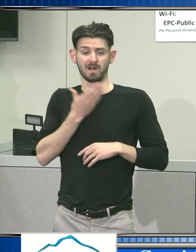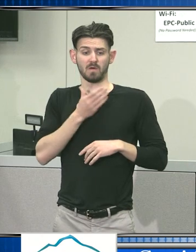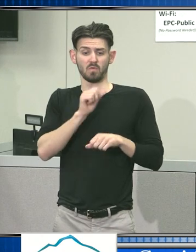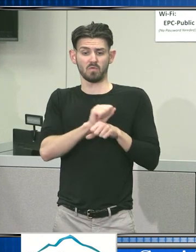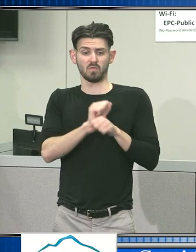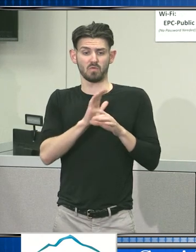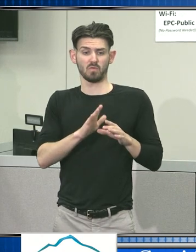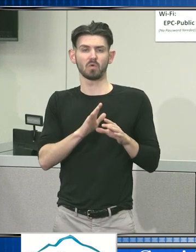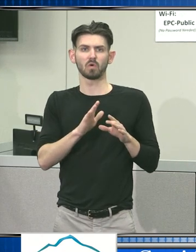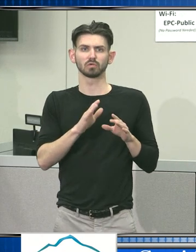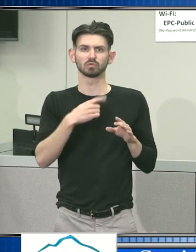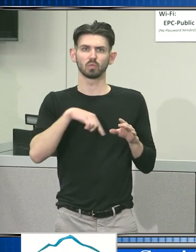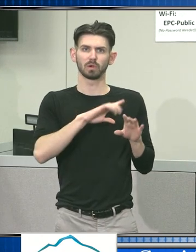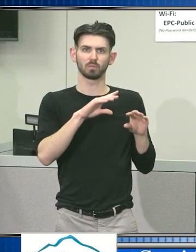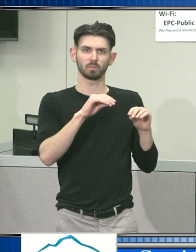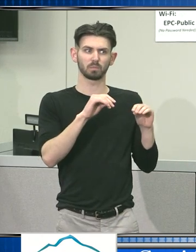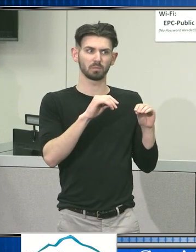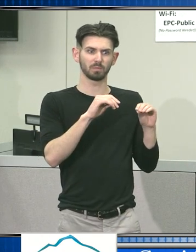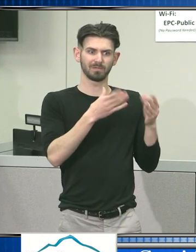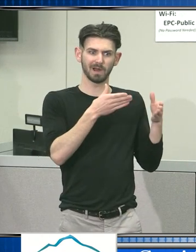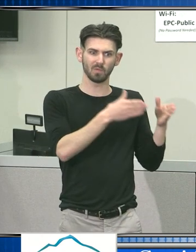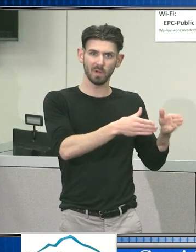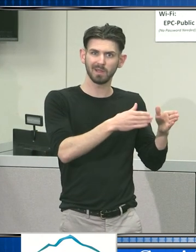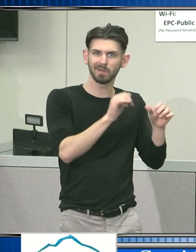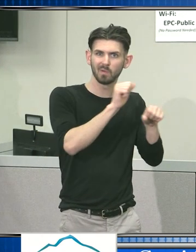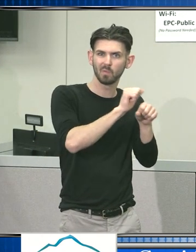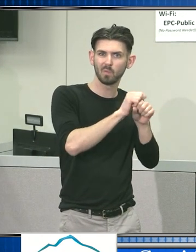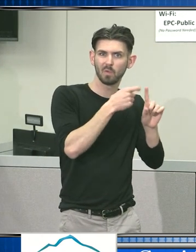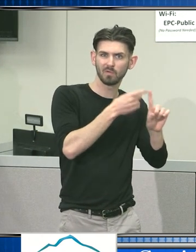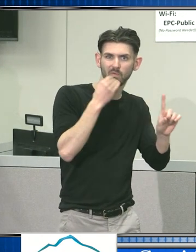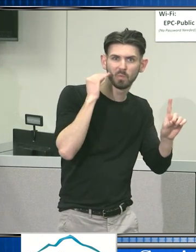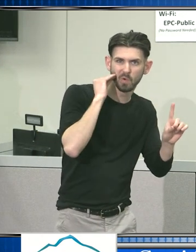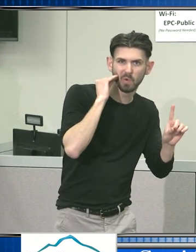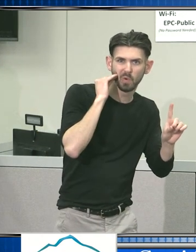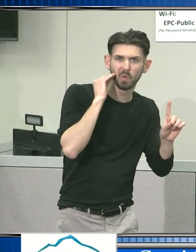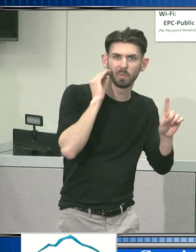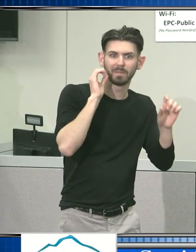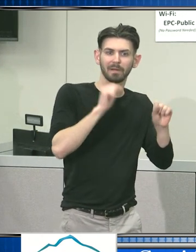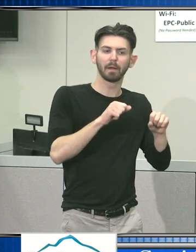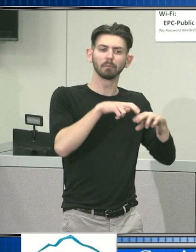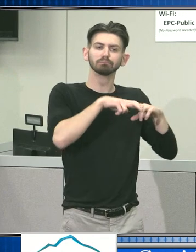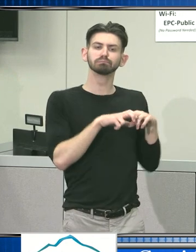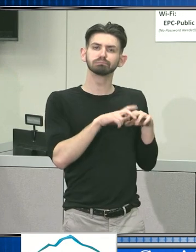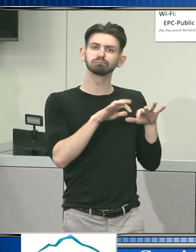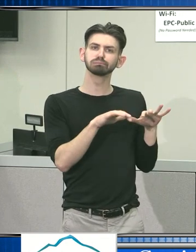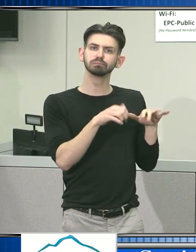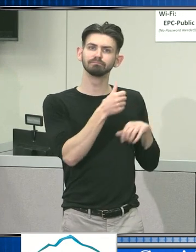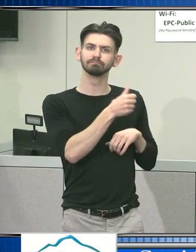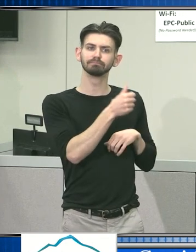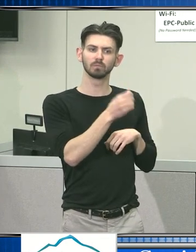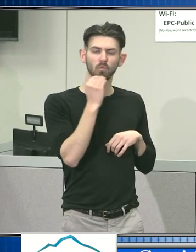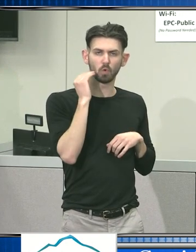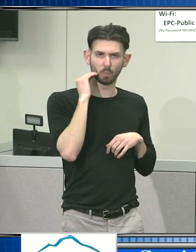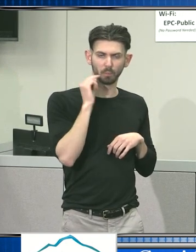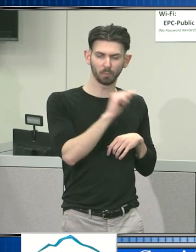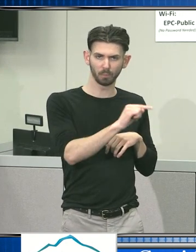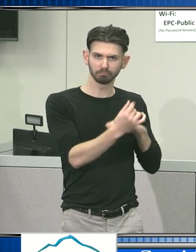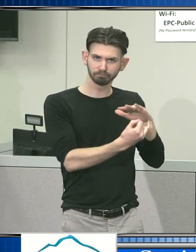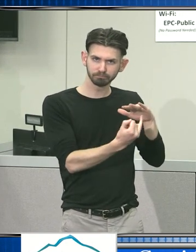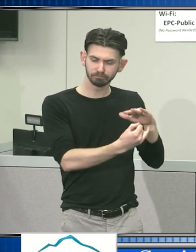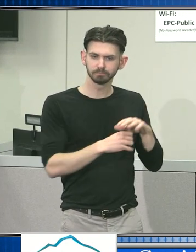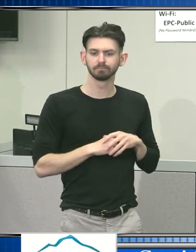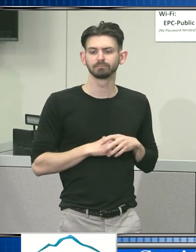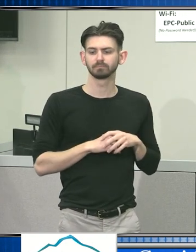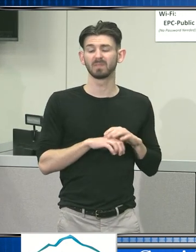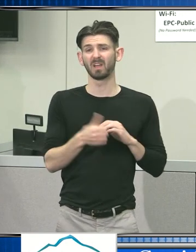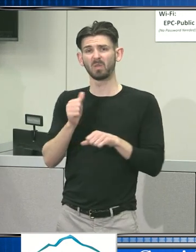help citizens maintain and get the services they need. And we have many of our other employees are otherwise on call so